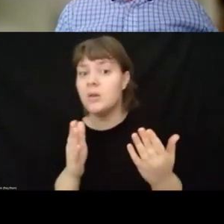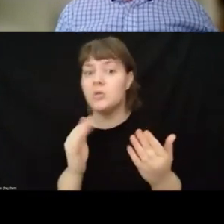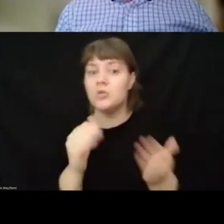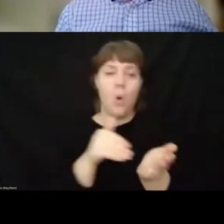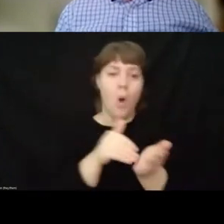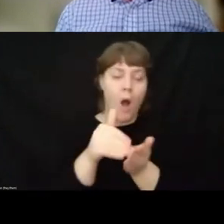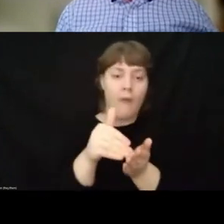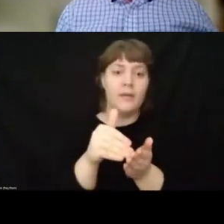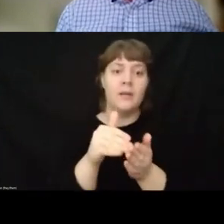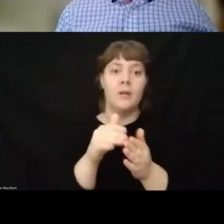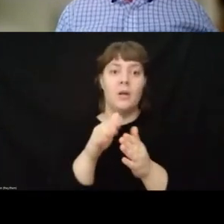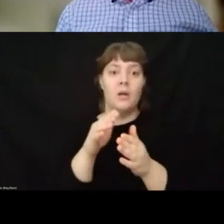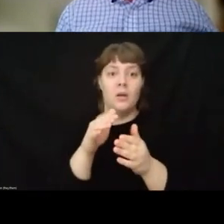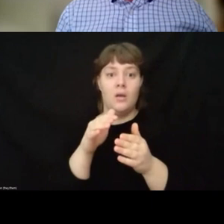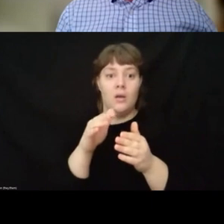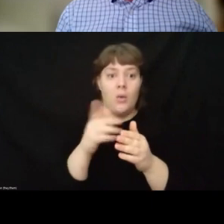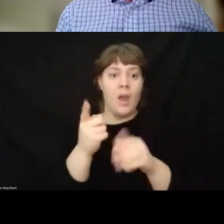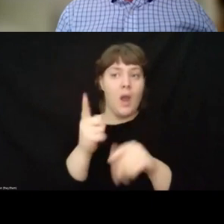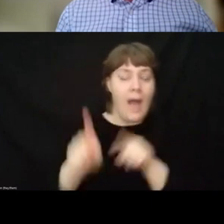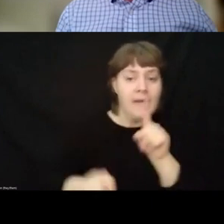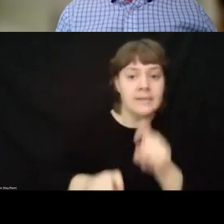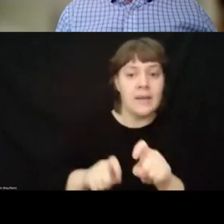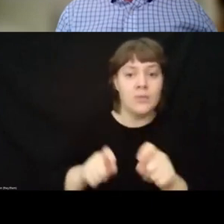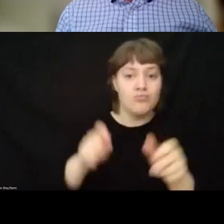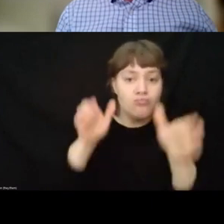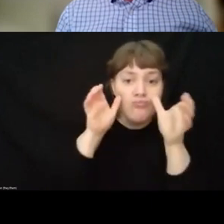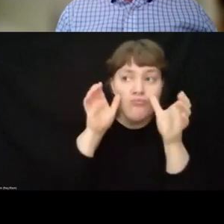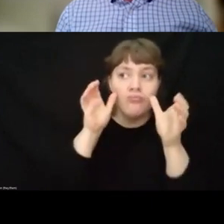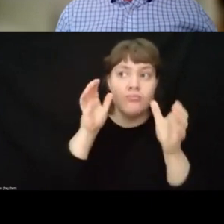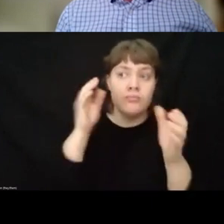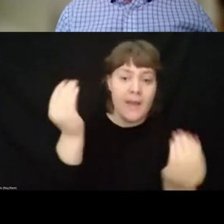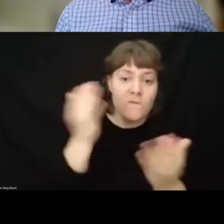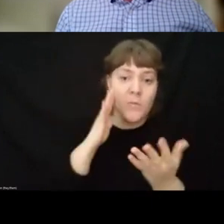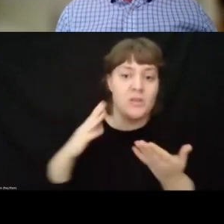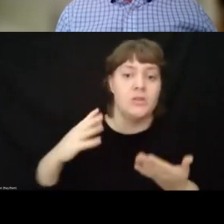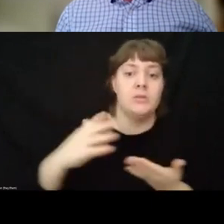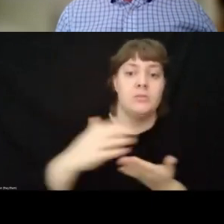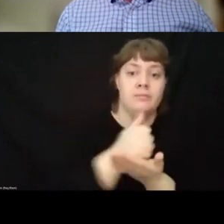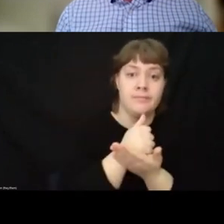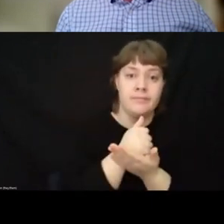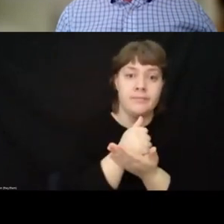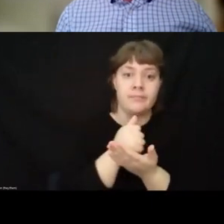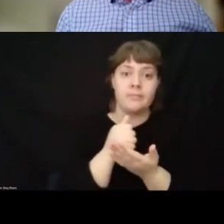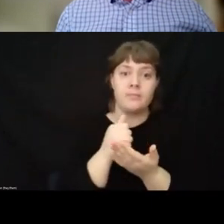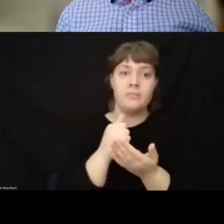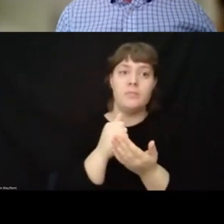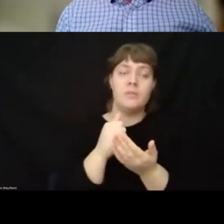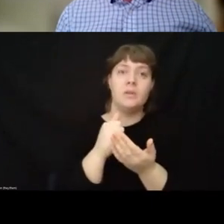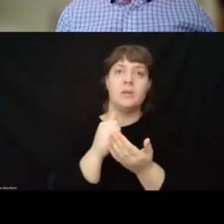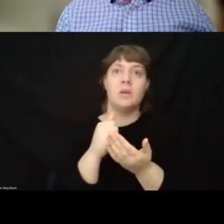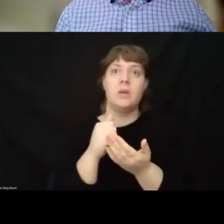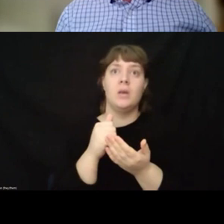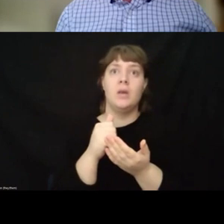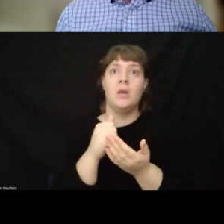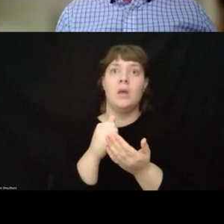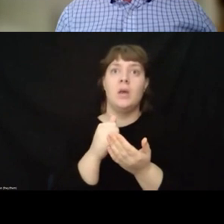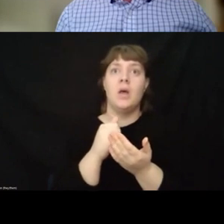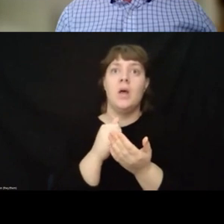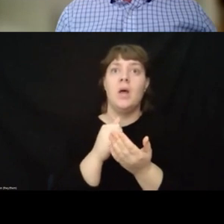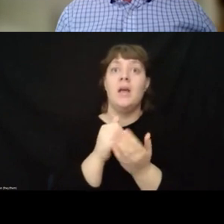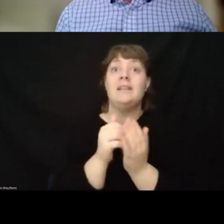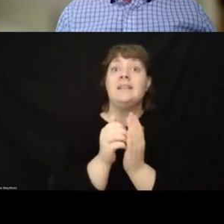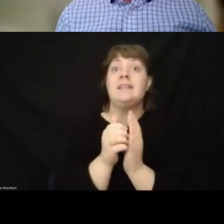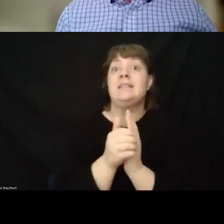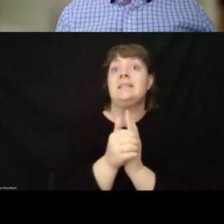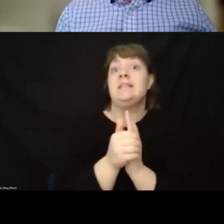are listening, we are gathering information, and how the skill lies, how do you